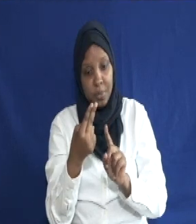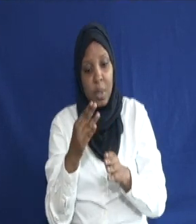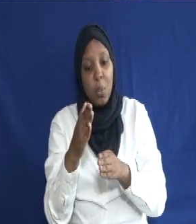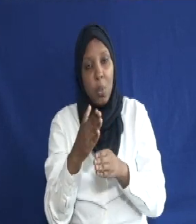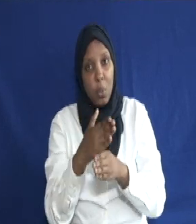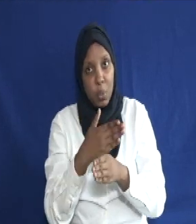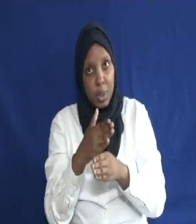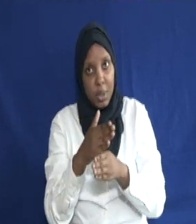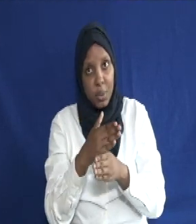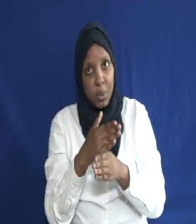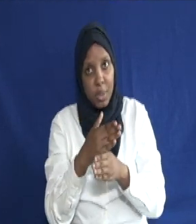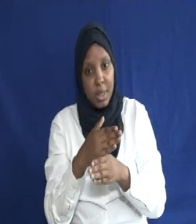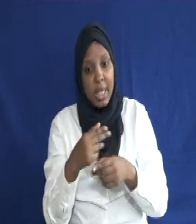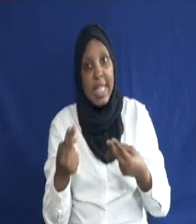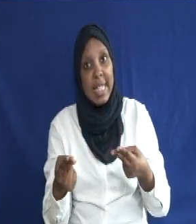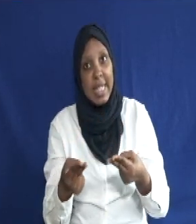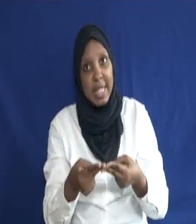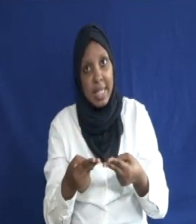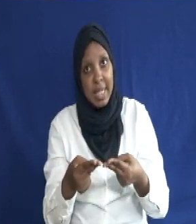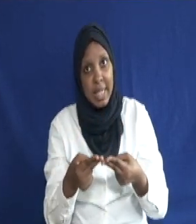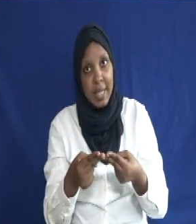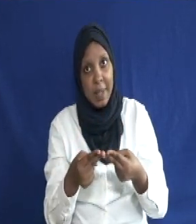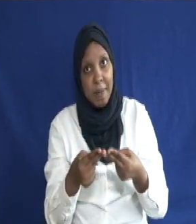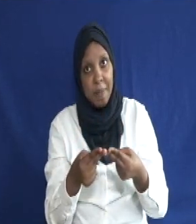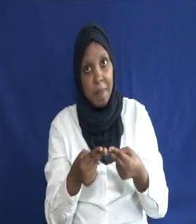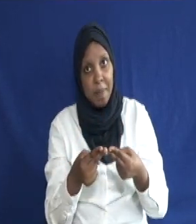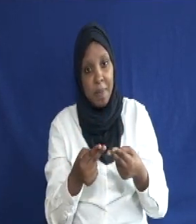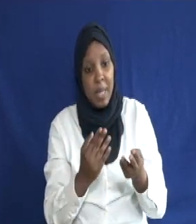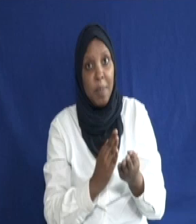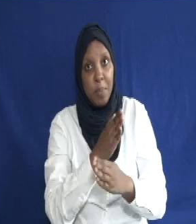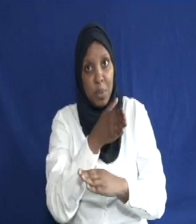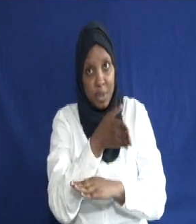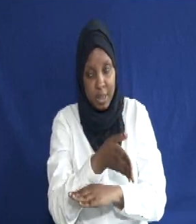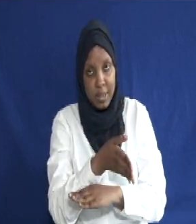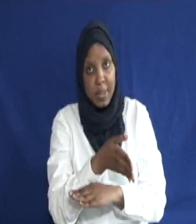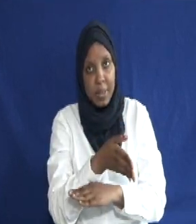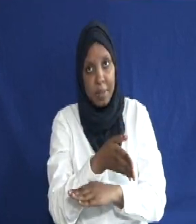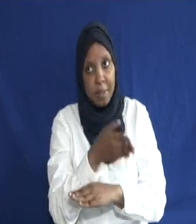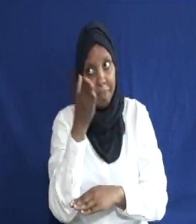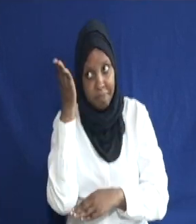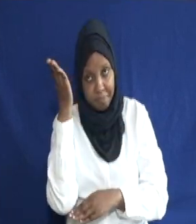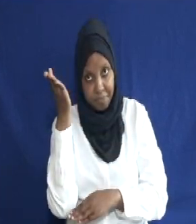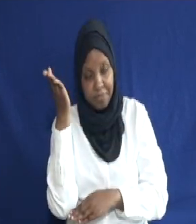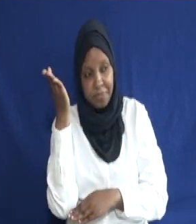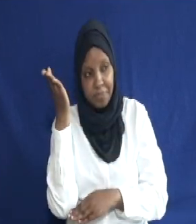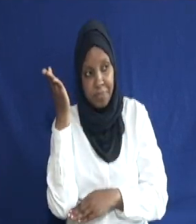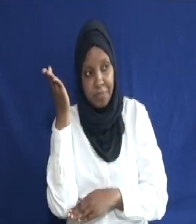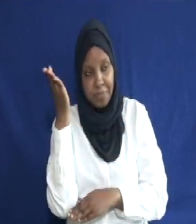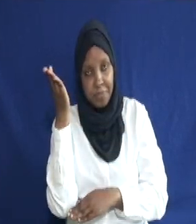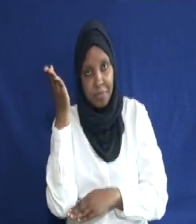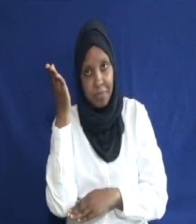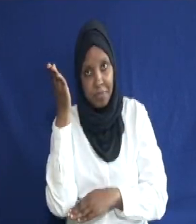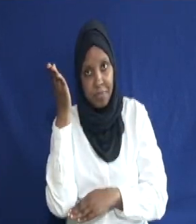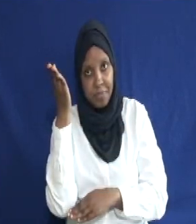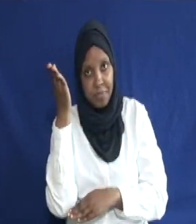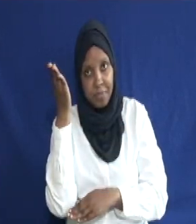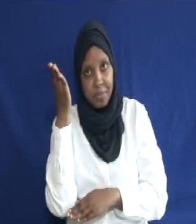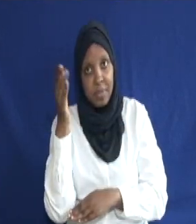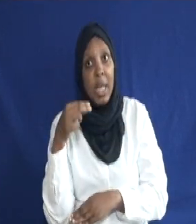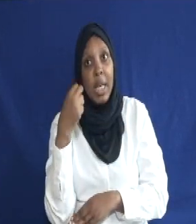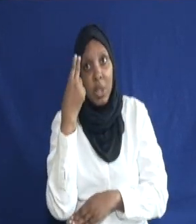We use the same procedure. This is equal to 2 times 2 times